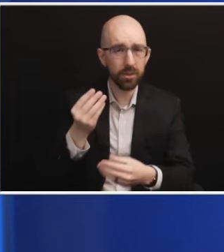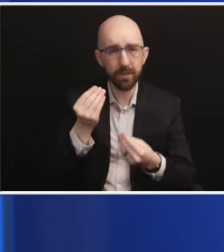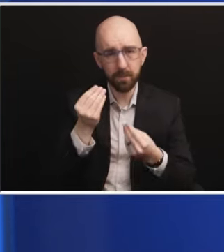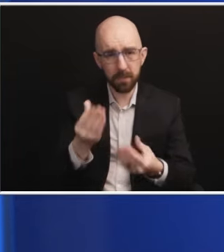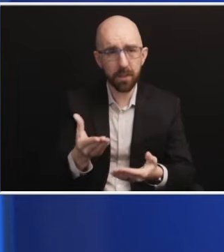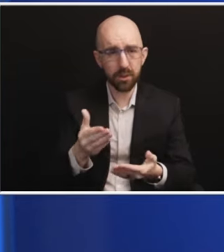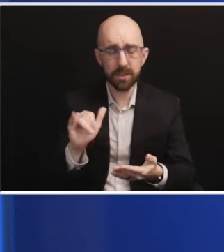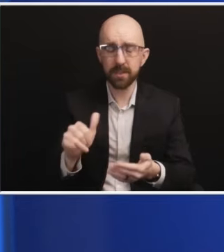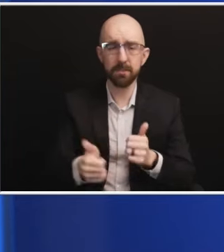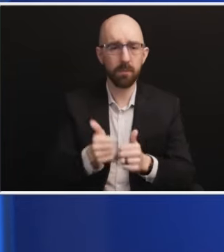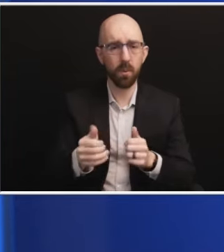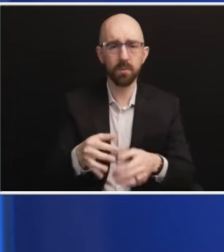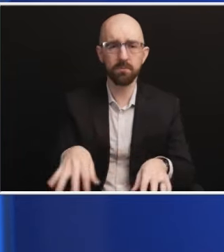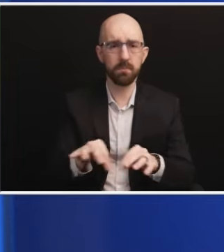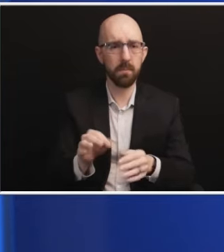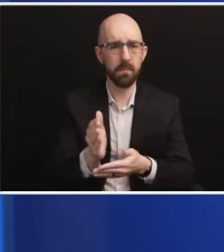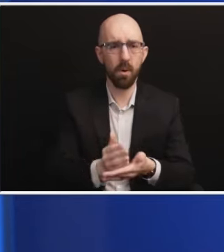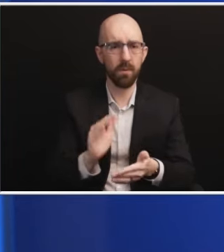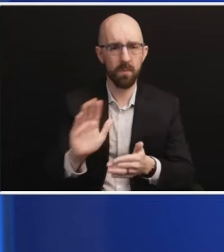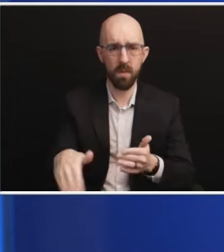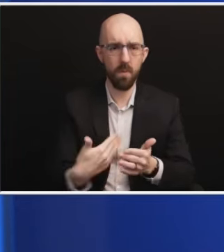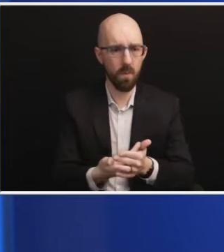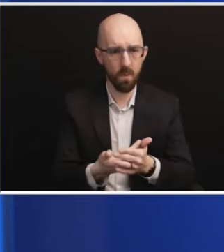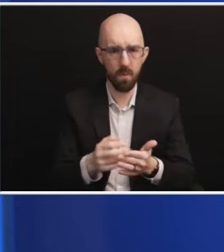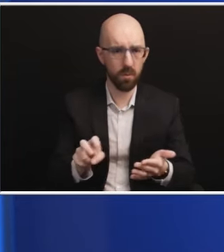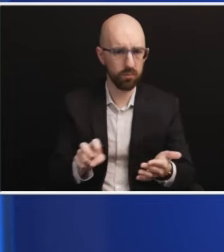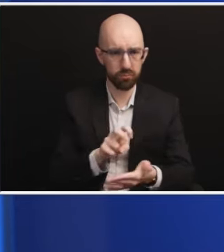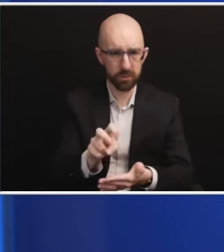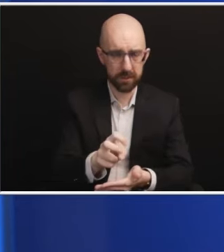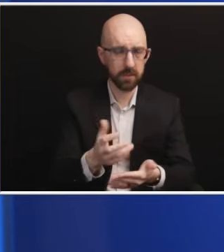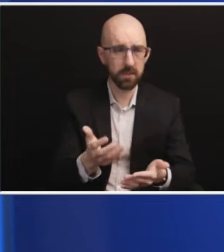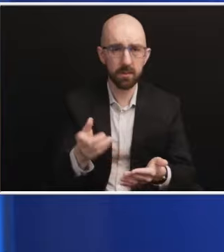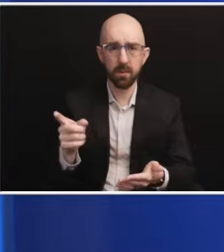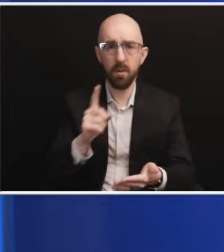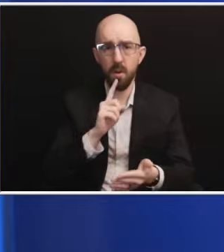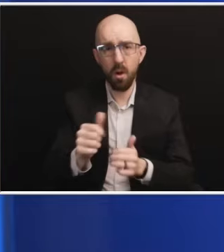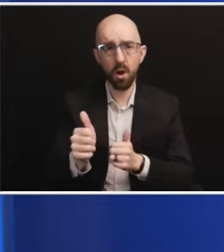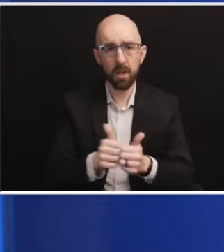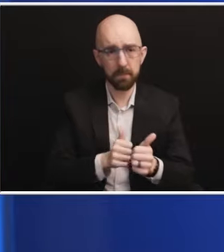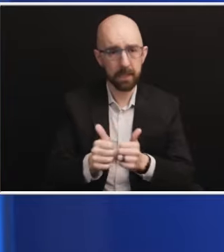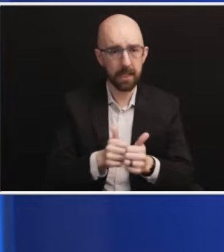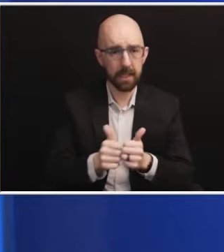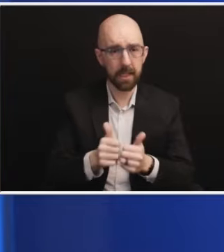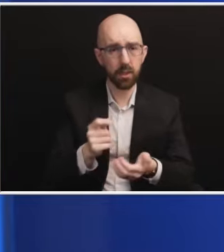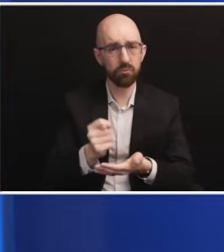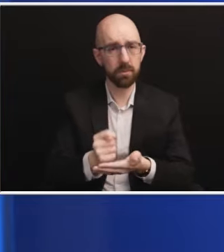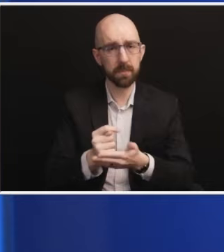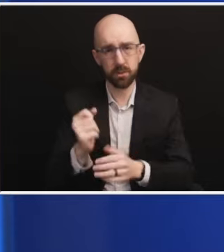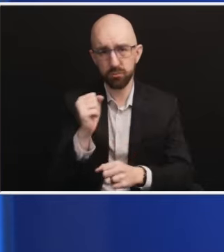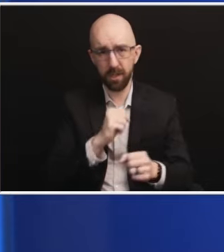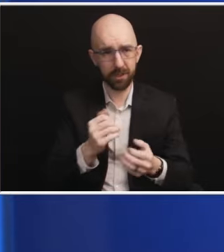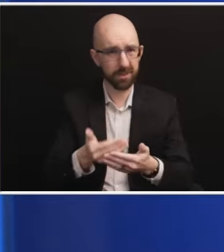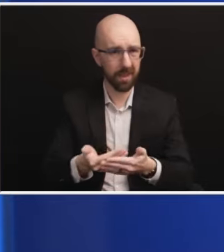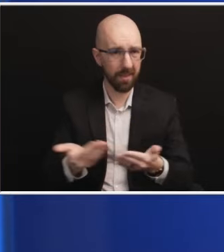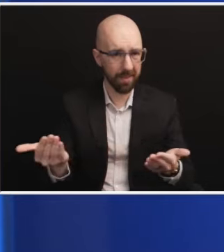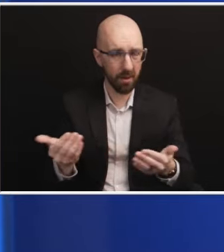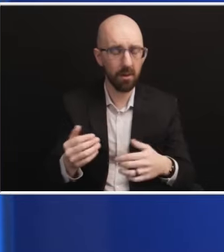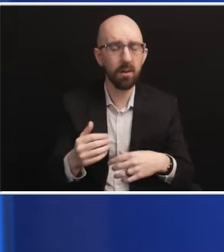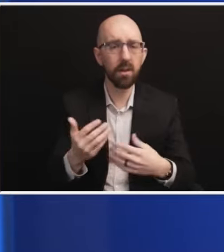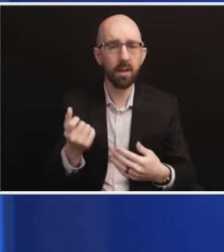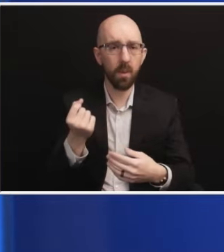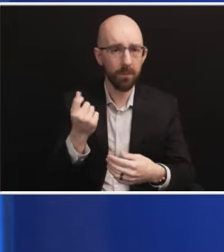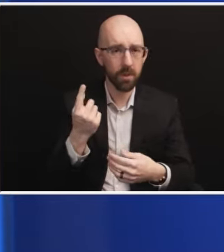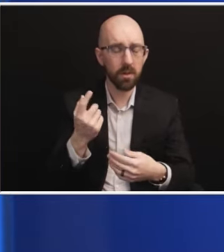most critical part of this entire journey. There are competing treatment strategies out there.